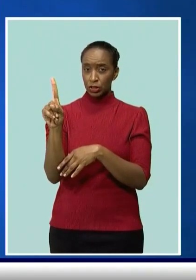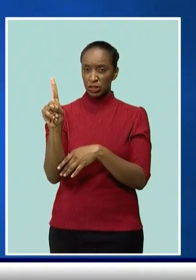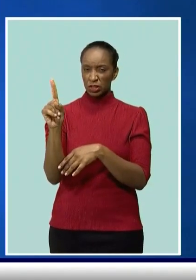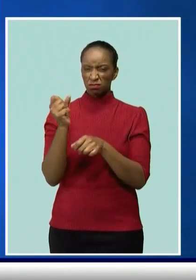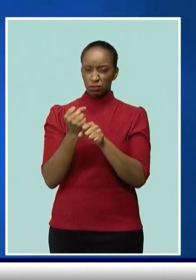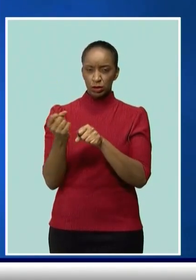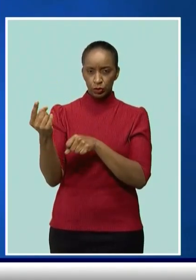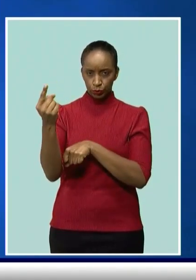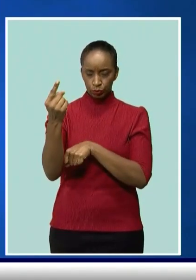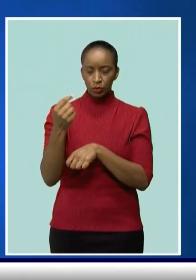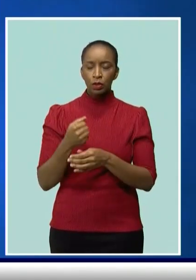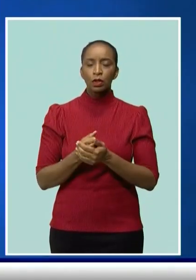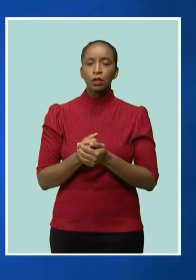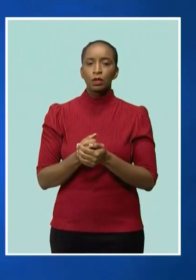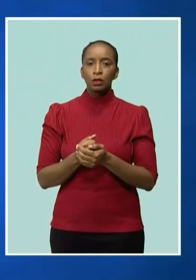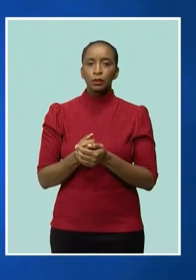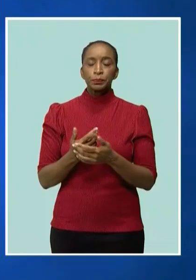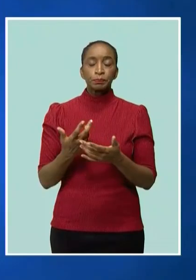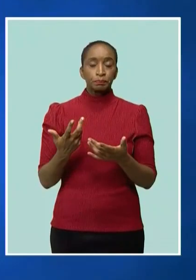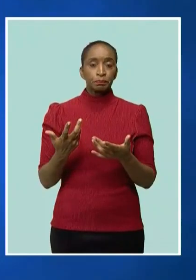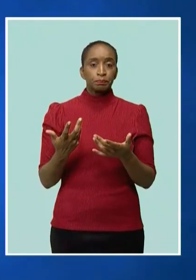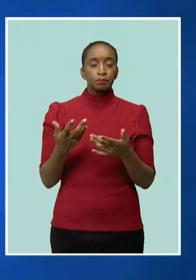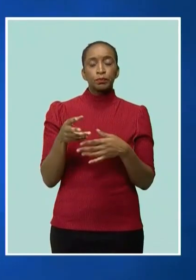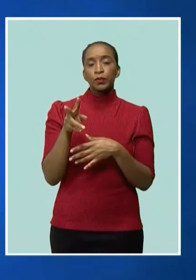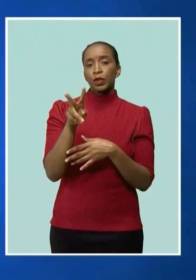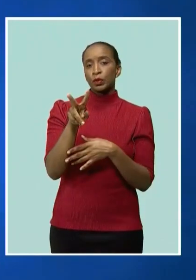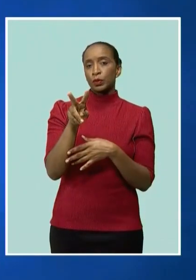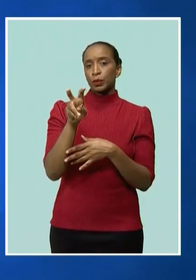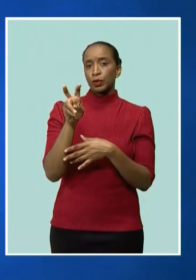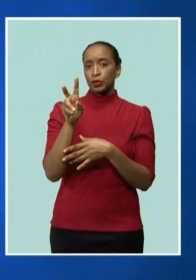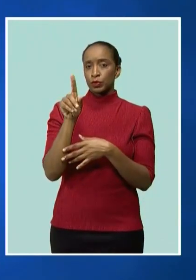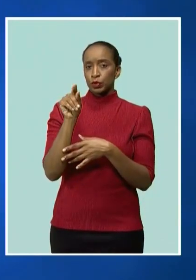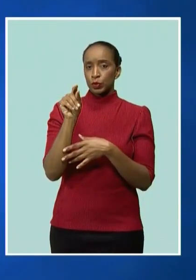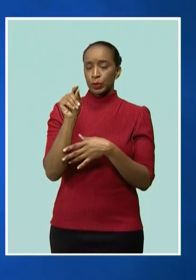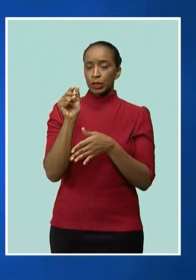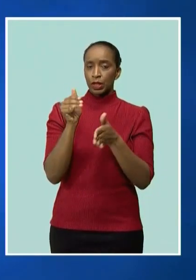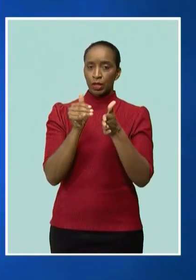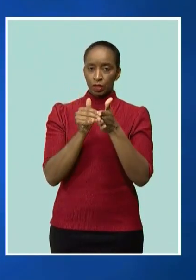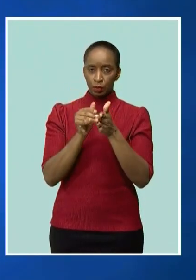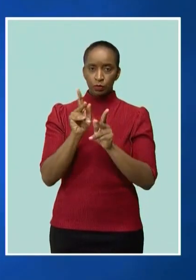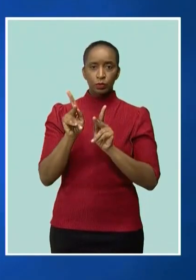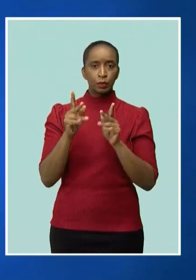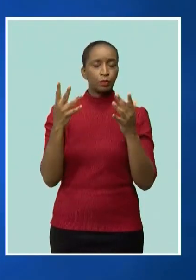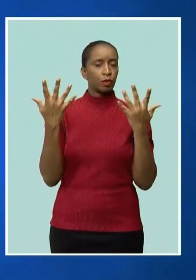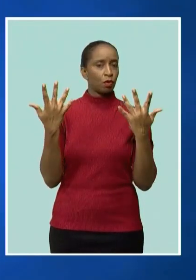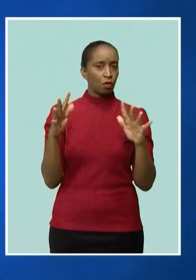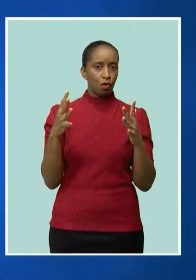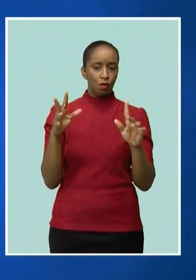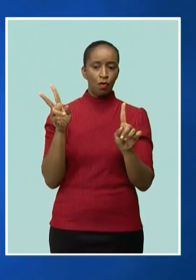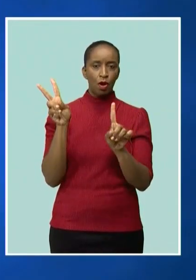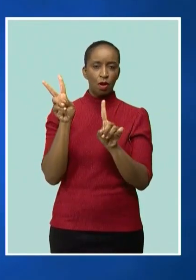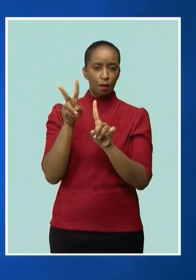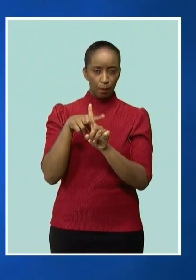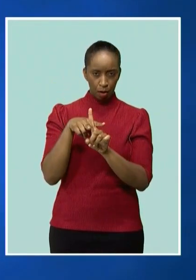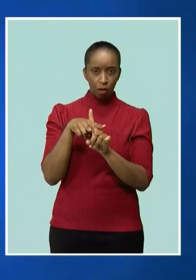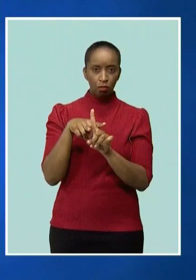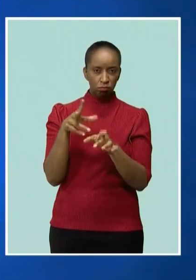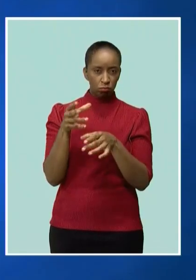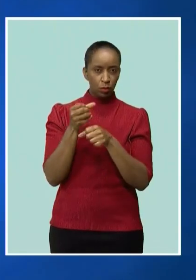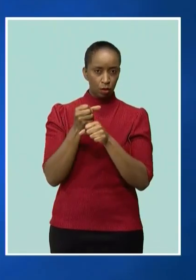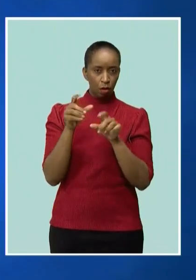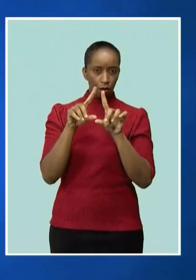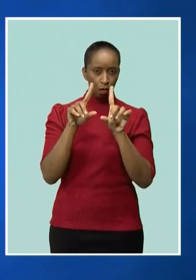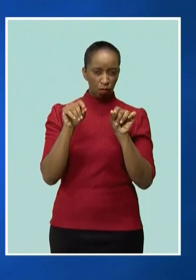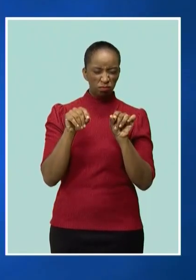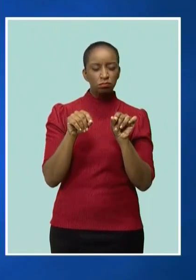doing well. We have over 220,000 Barbadians who have already registered. Most of them